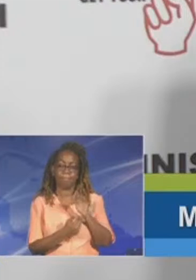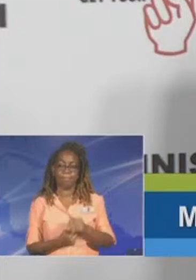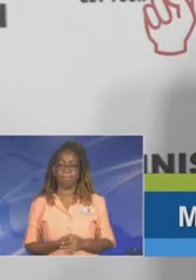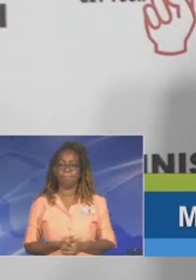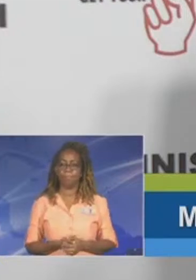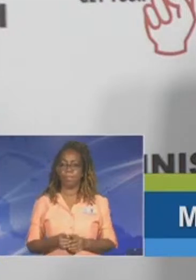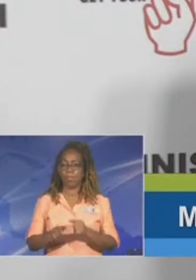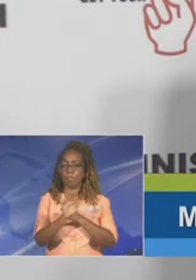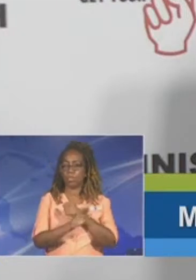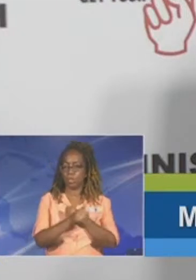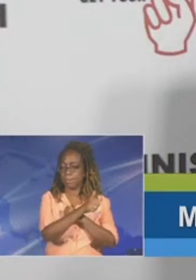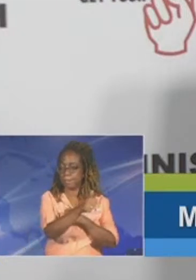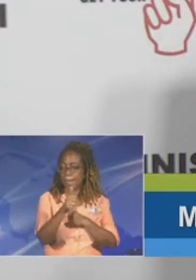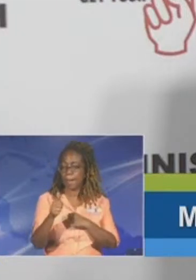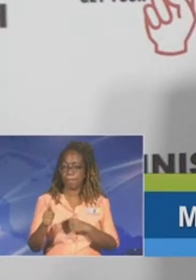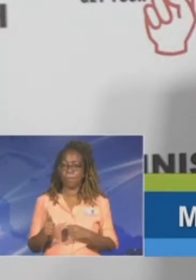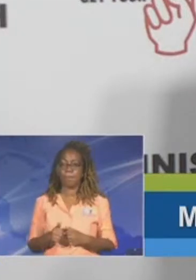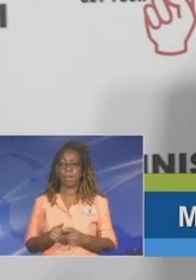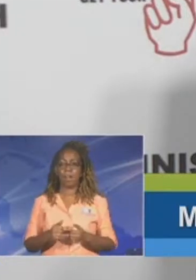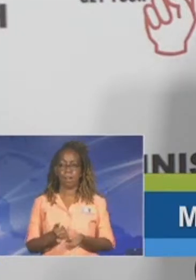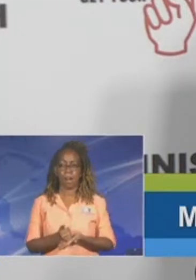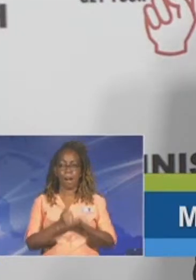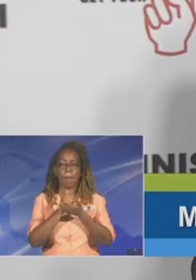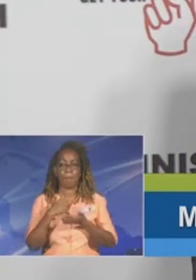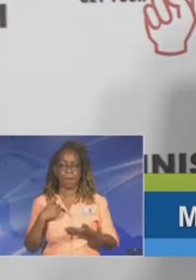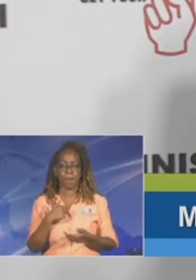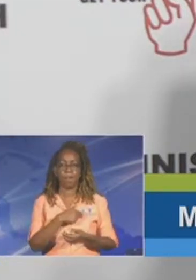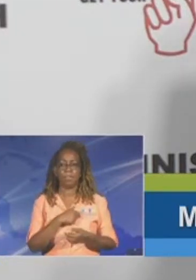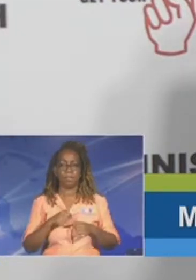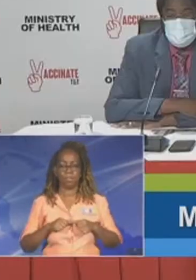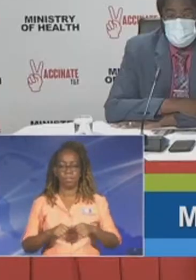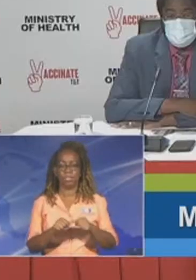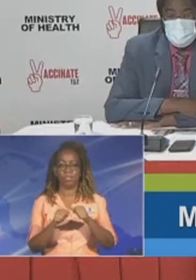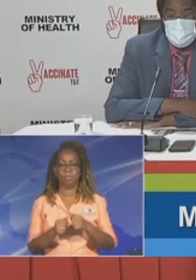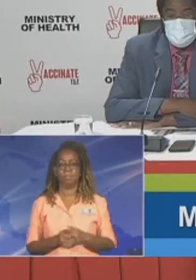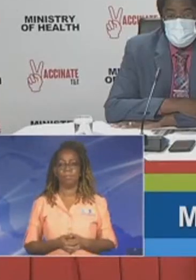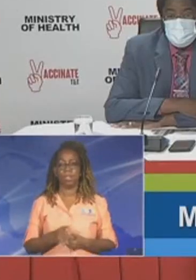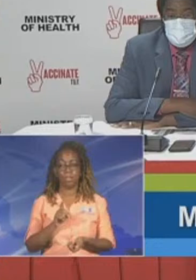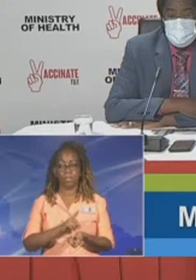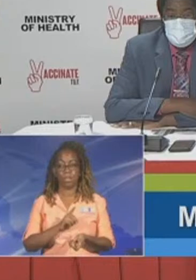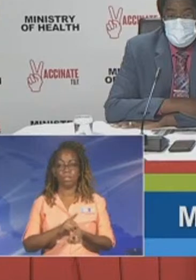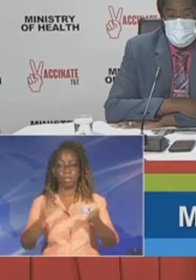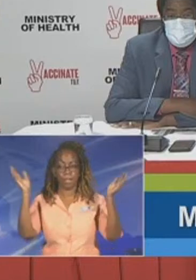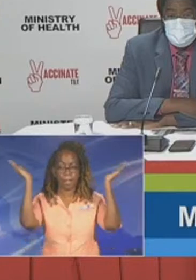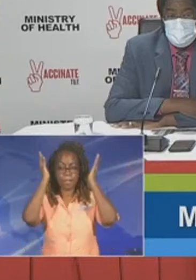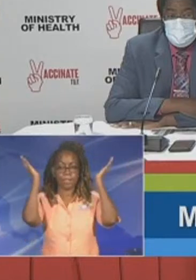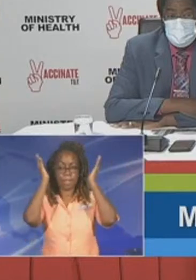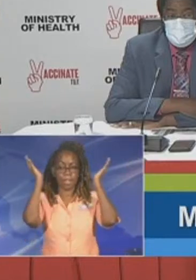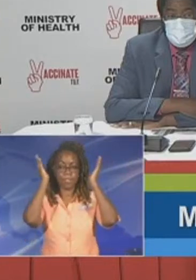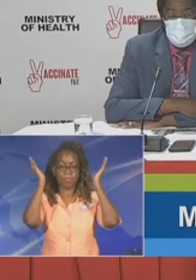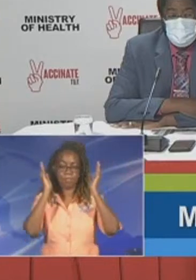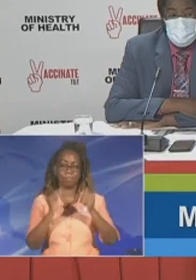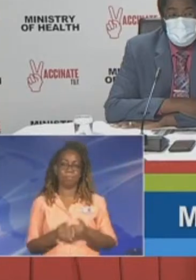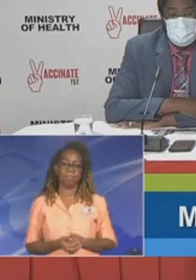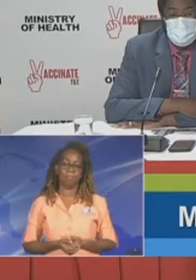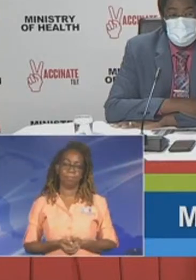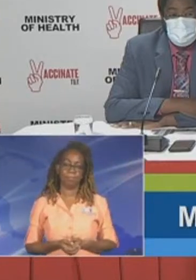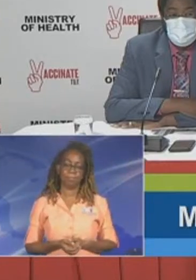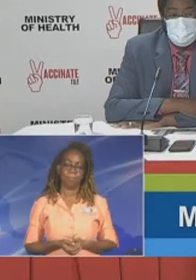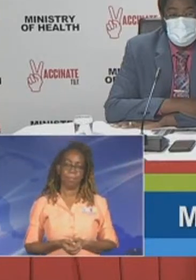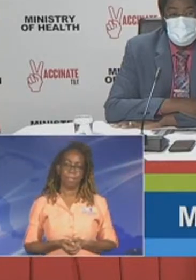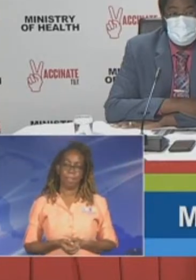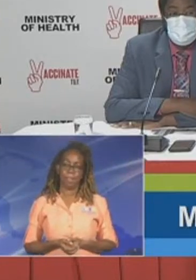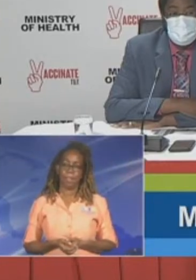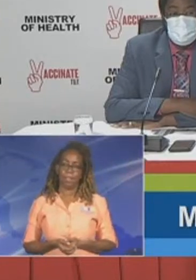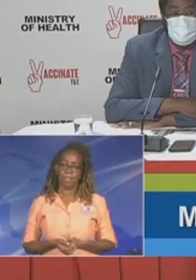that have helped to get us to this point. And we have Dr. Hines here with us, and as you expect, once Dr. Hines